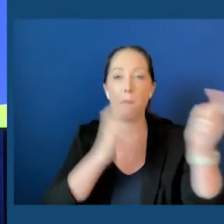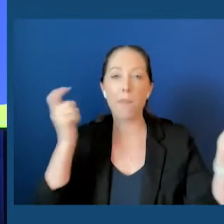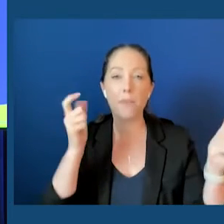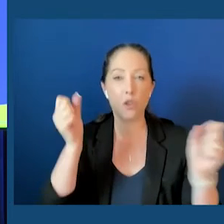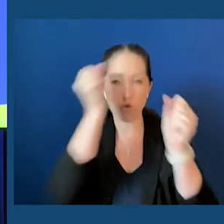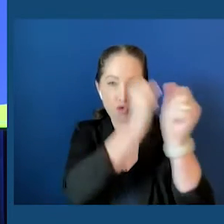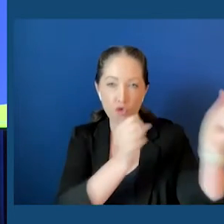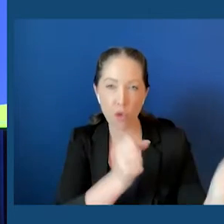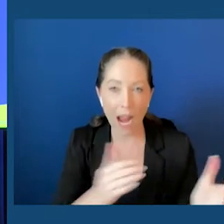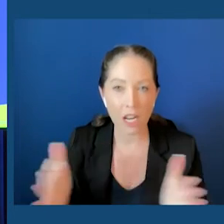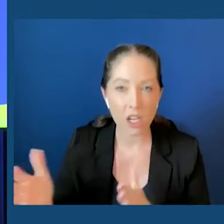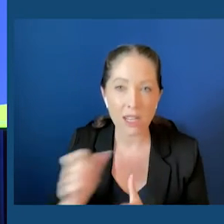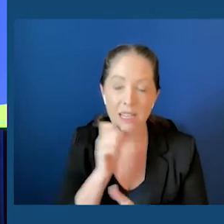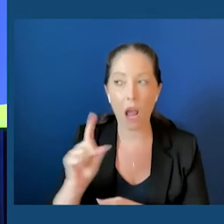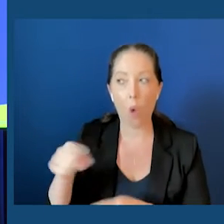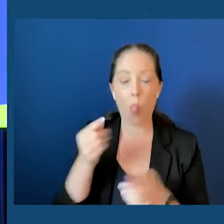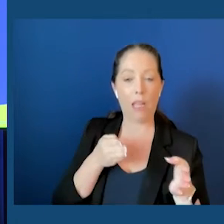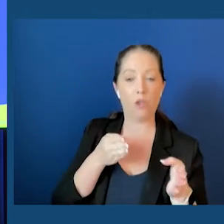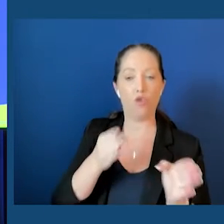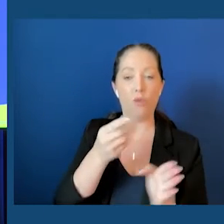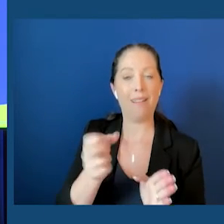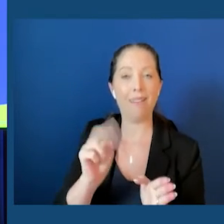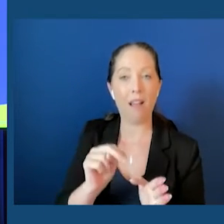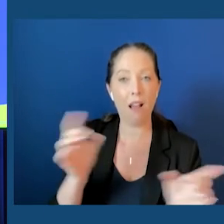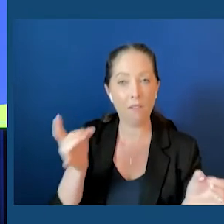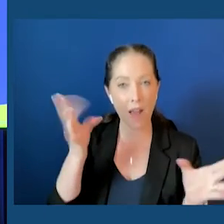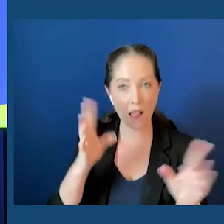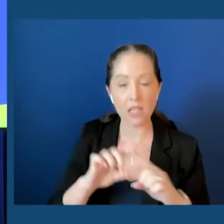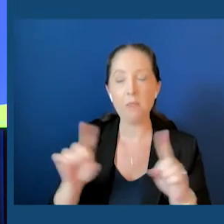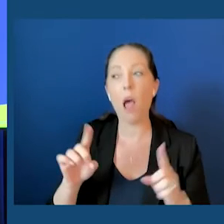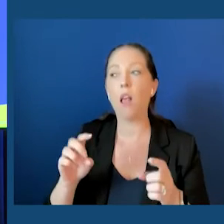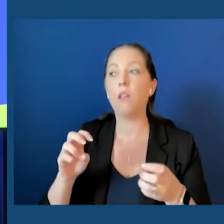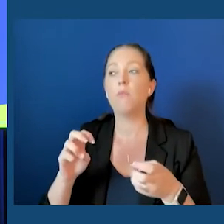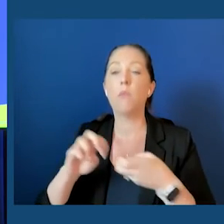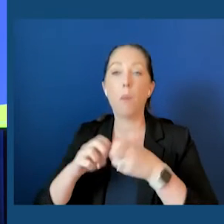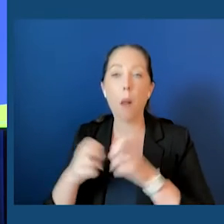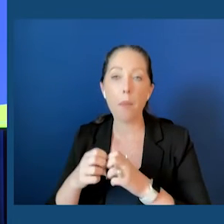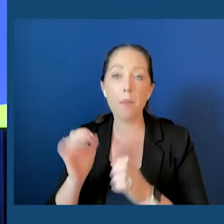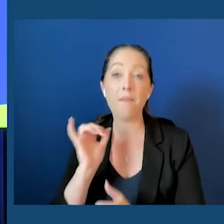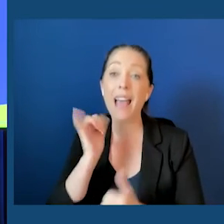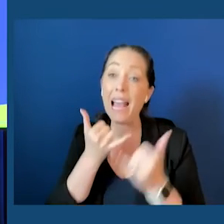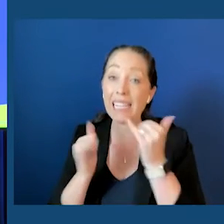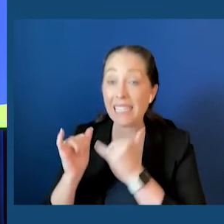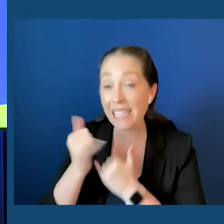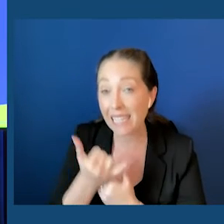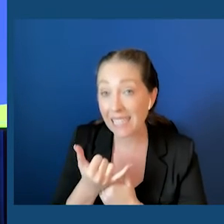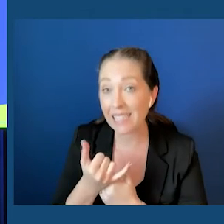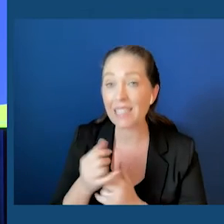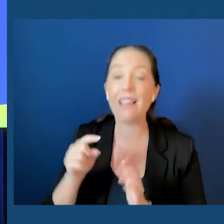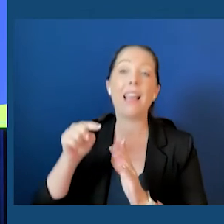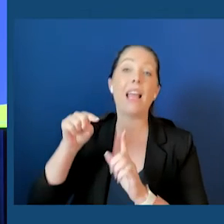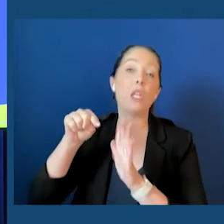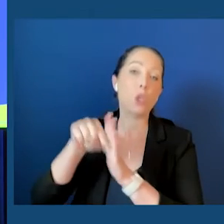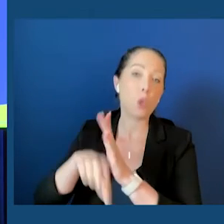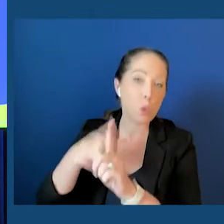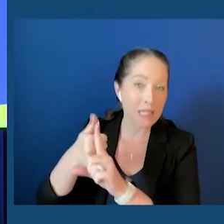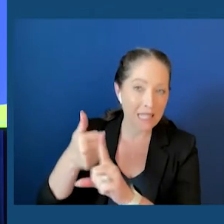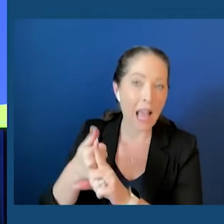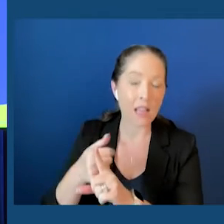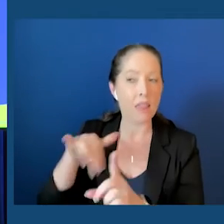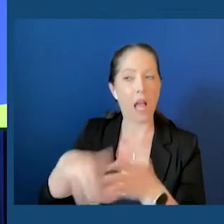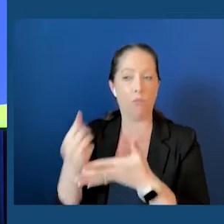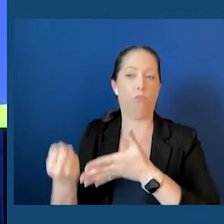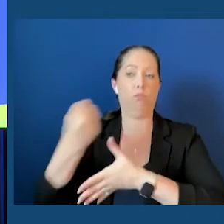the problem of street gun violence. The problem of accidents and the problem of suicides is certainly a priority of this